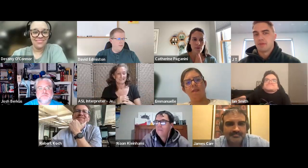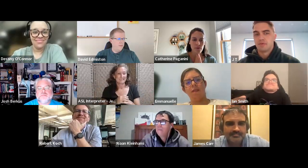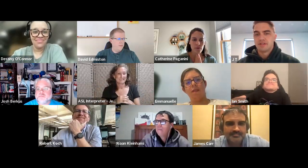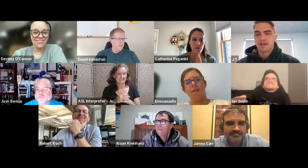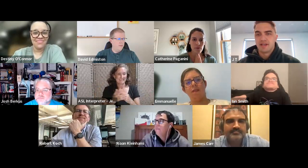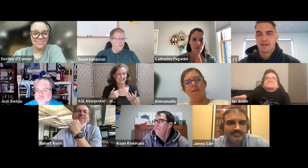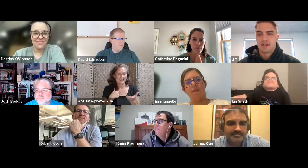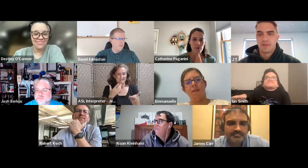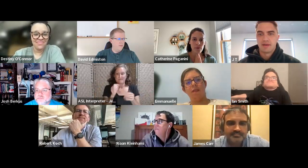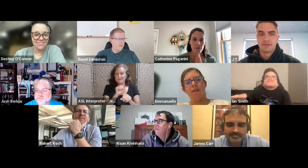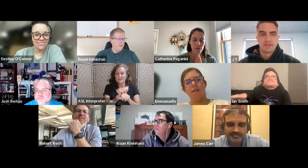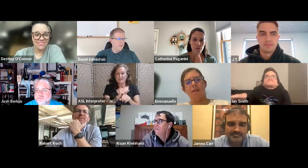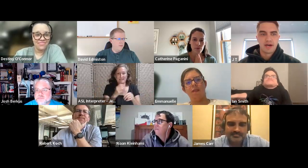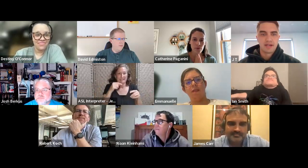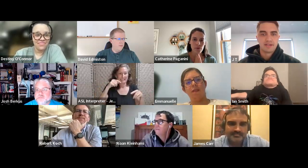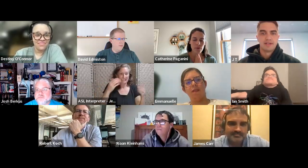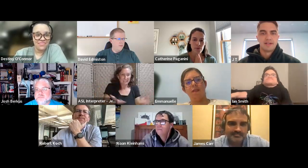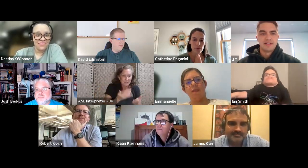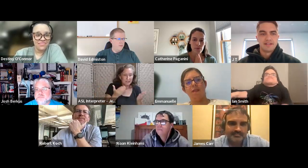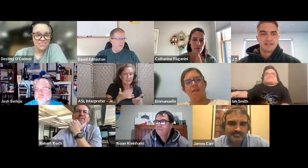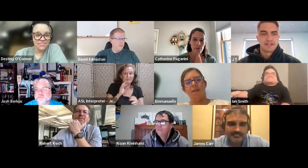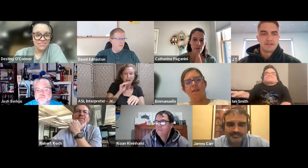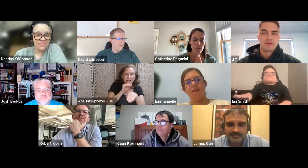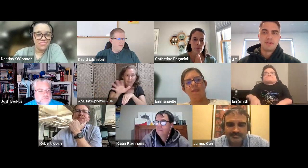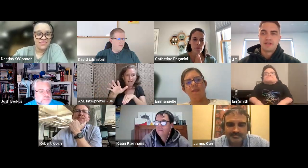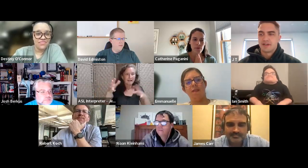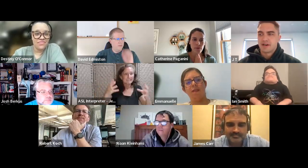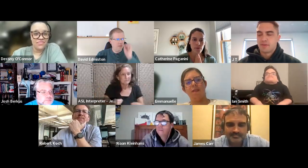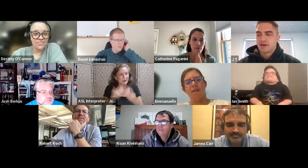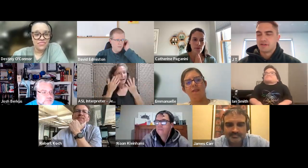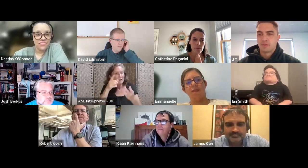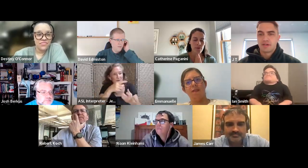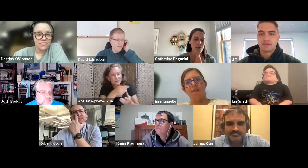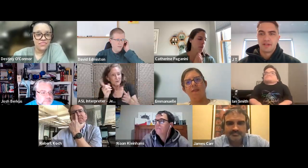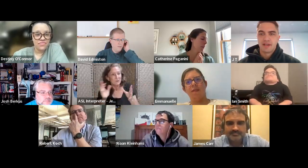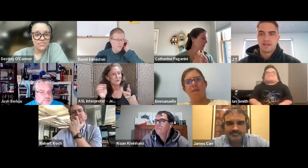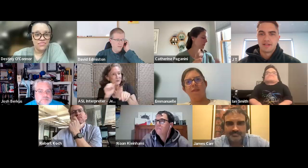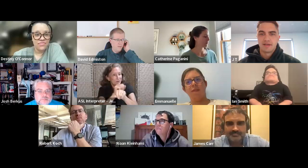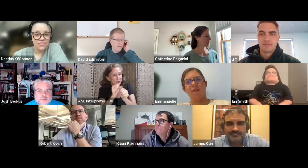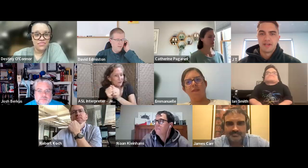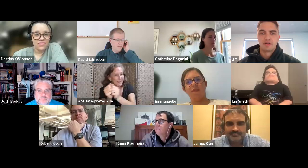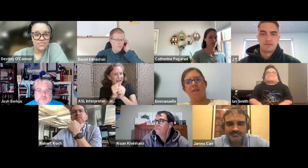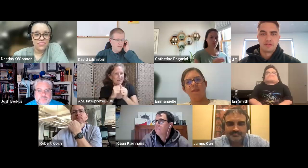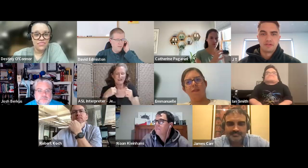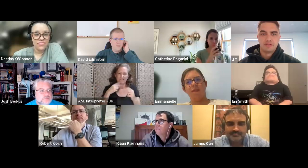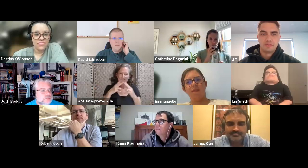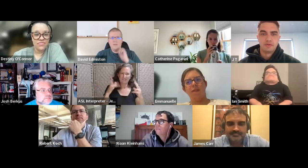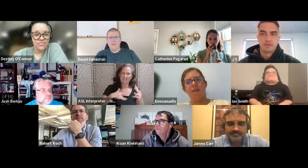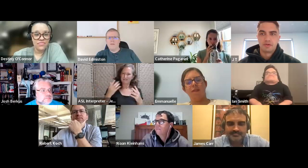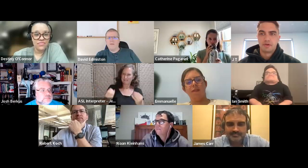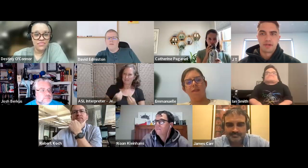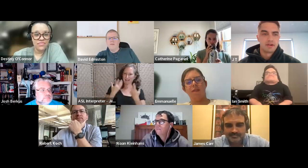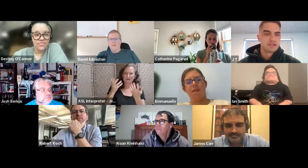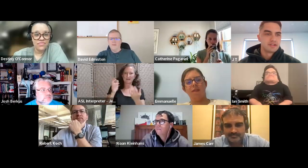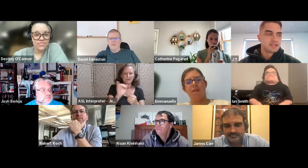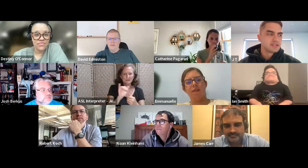that my work down here helped to inspire this initiative. I'm really excited about it as well. And looking forward to working